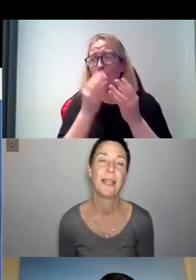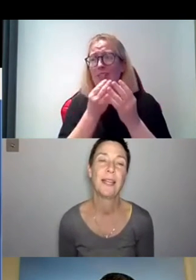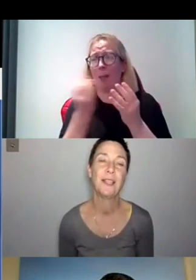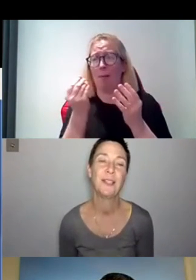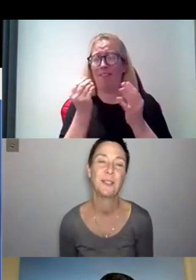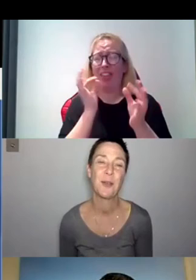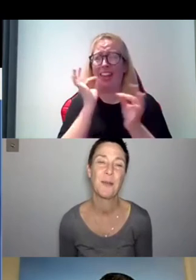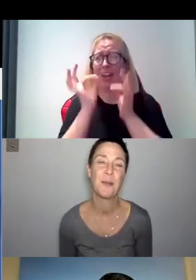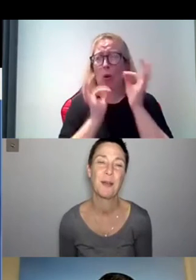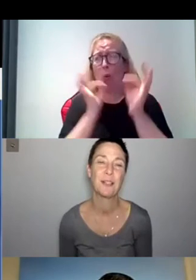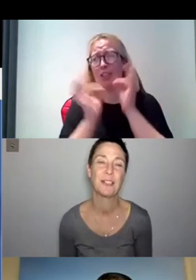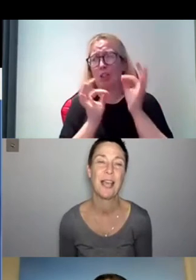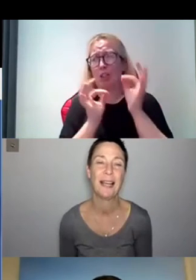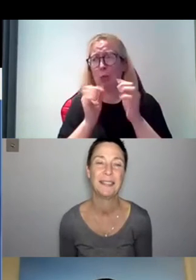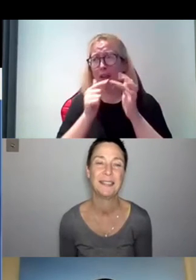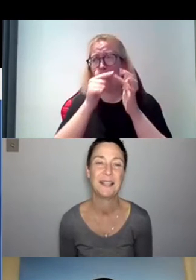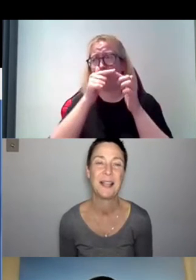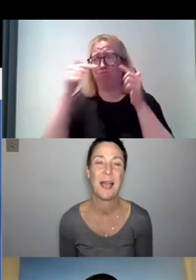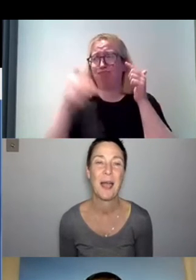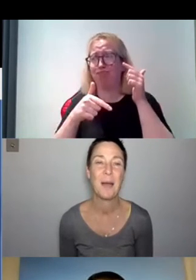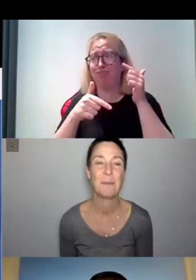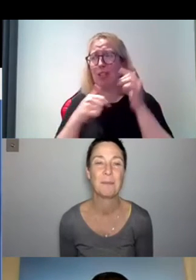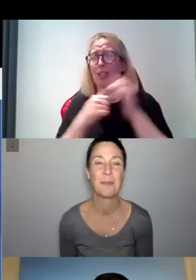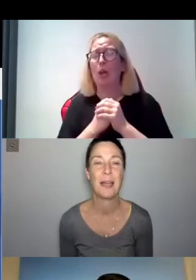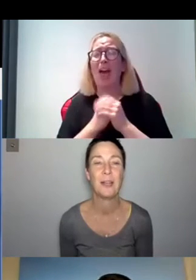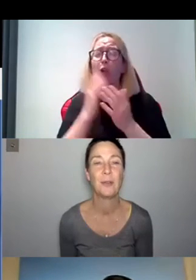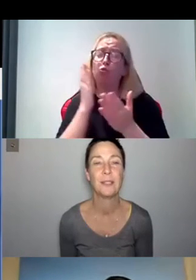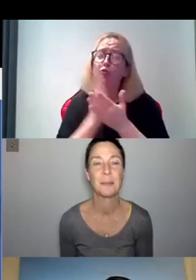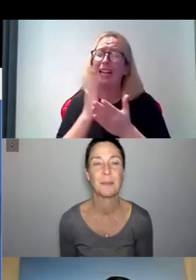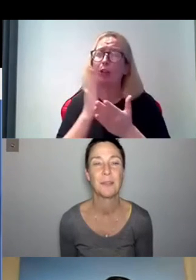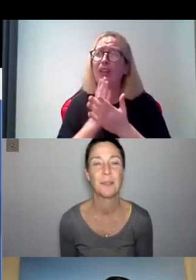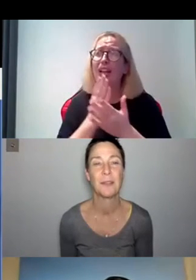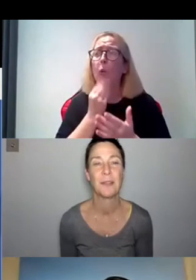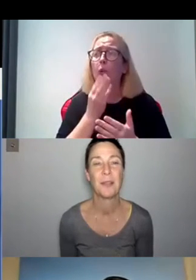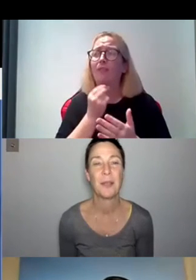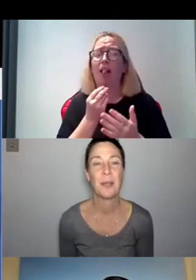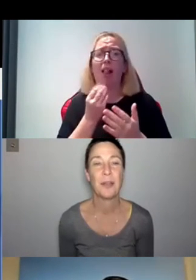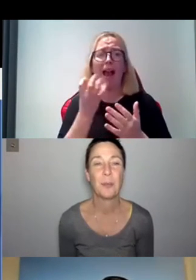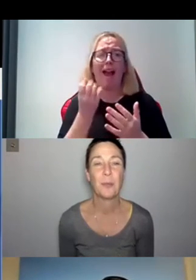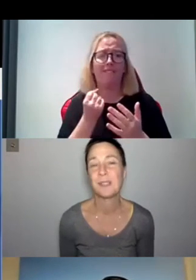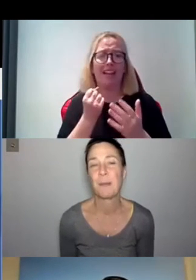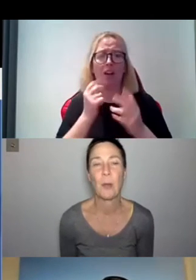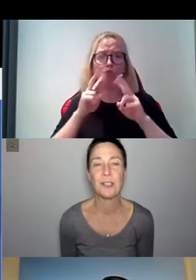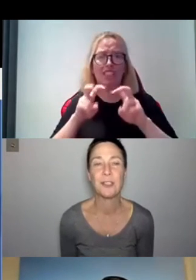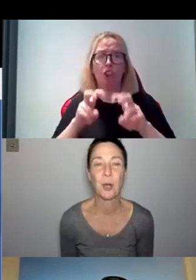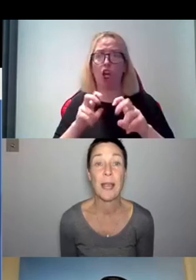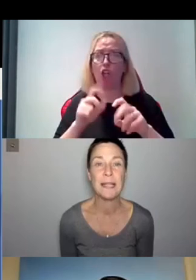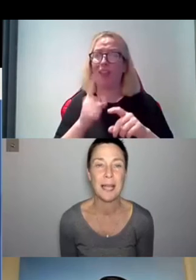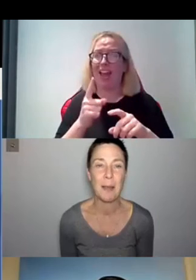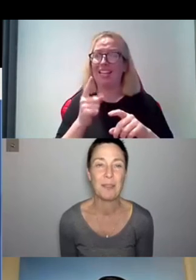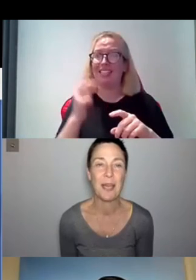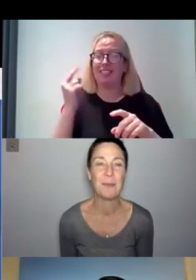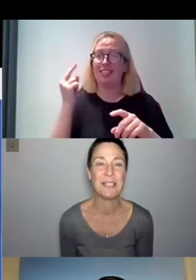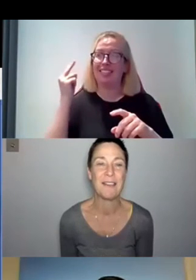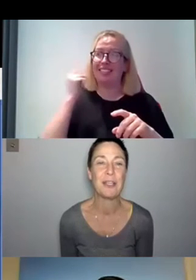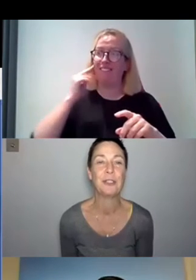Well, thank you so much, Helen. I know that some of the questions are quite in